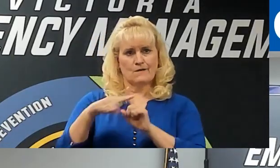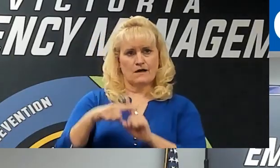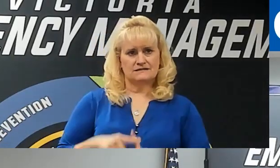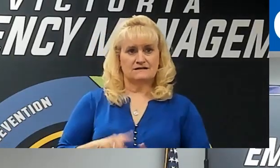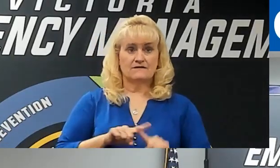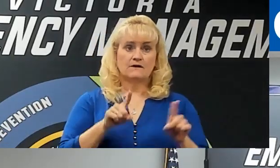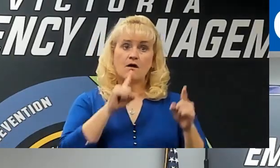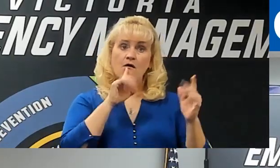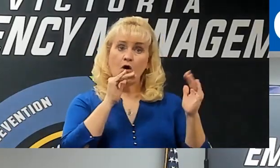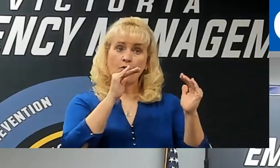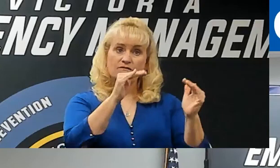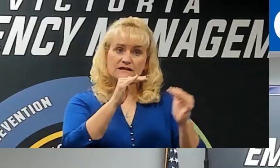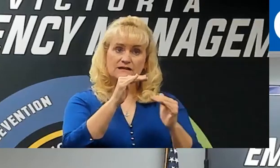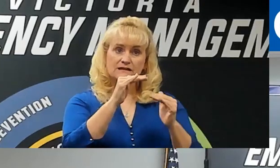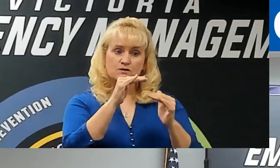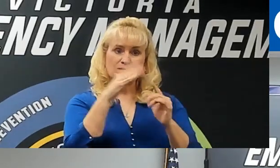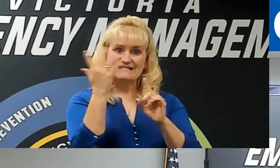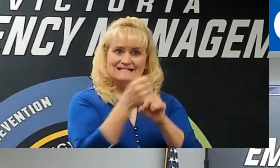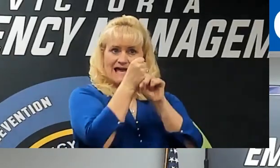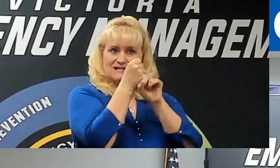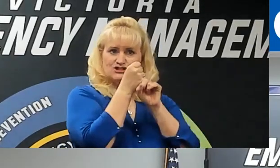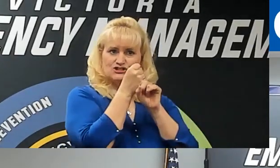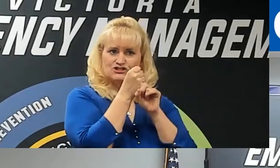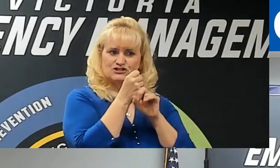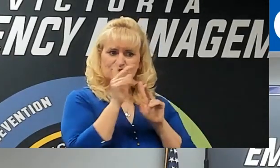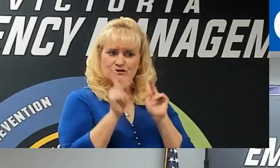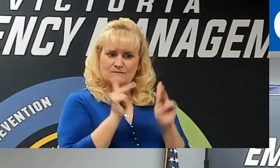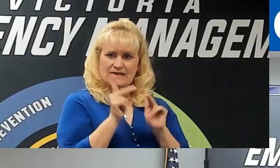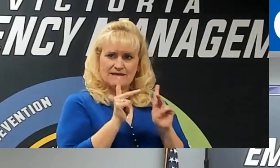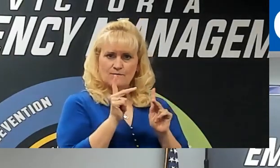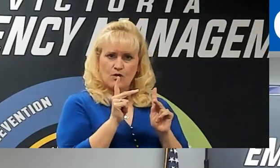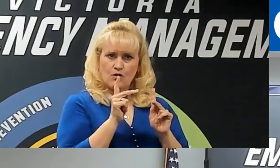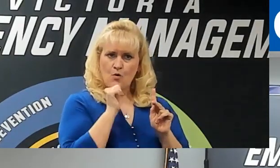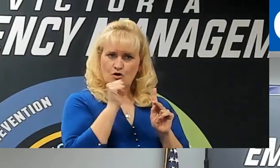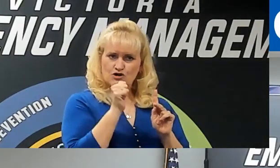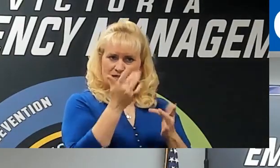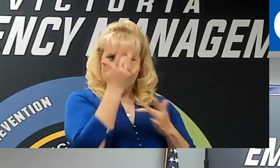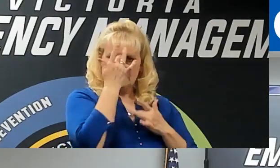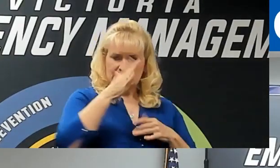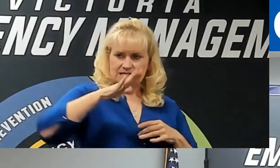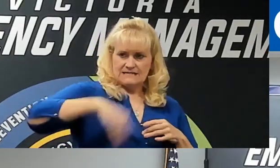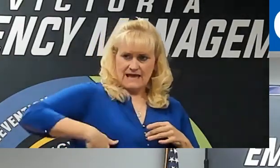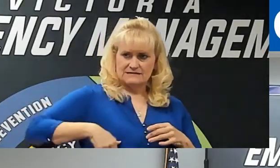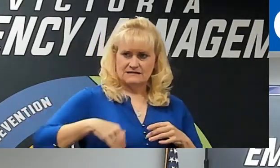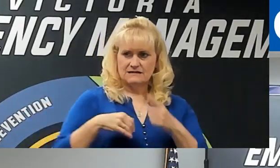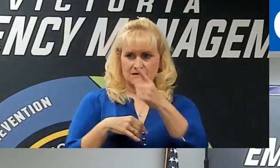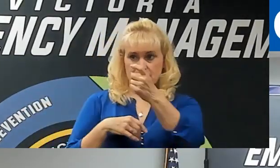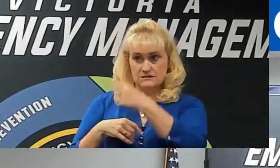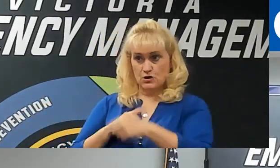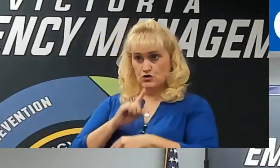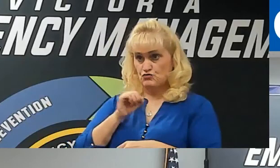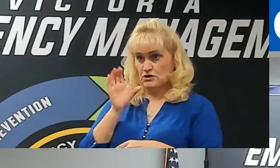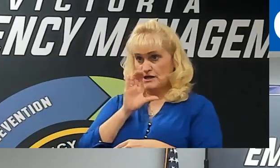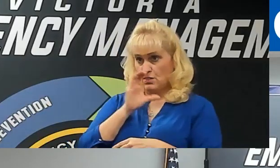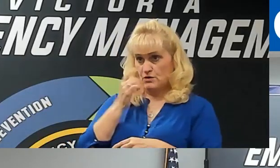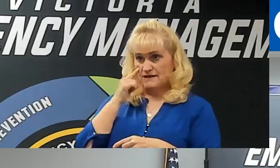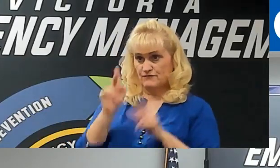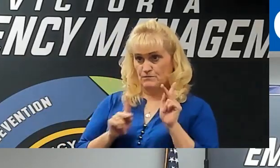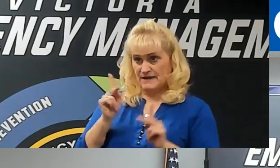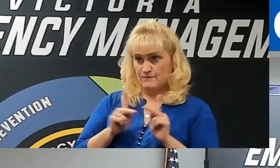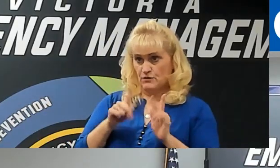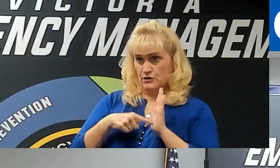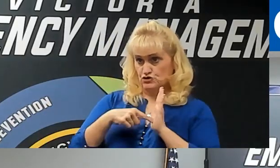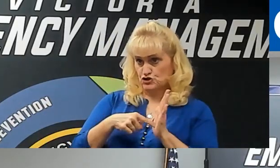Hopefully we can really catch any of those that, again, haven't had the opportunity to really go to get a test done. You're really looking for people that are